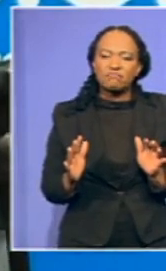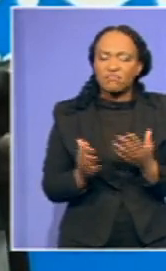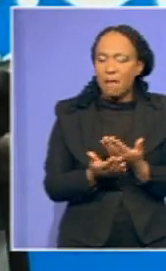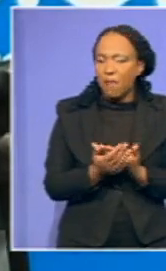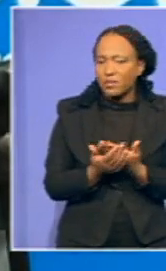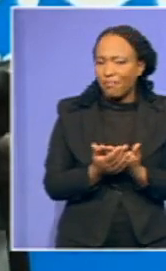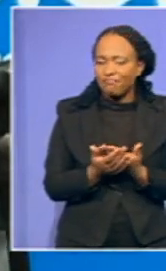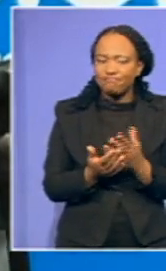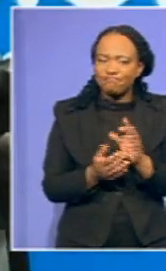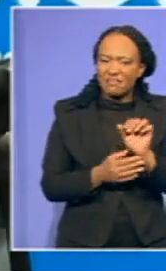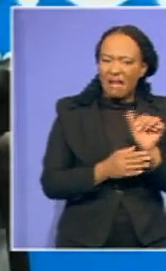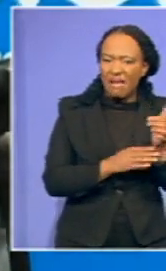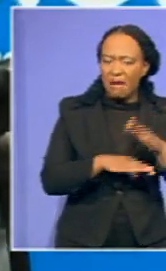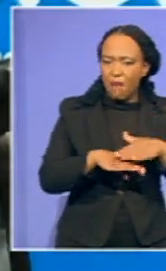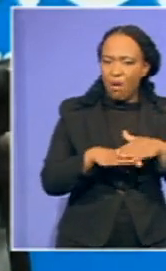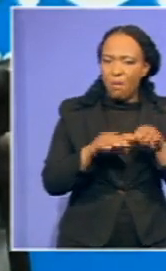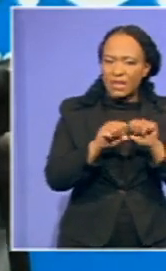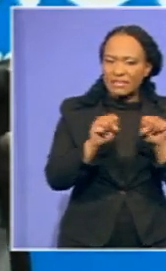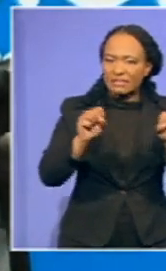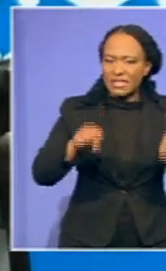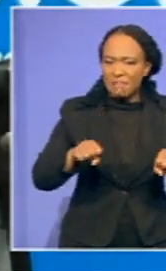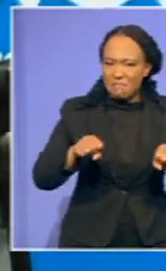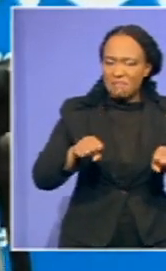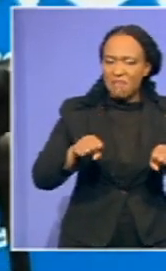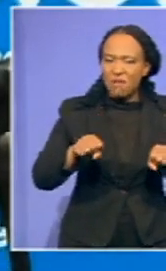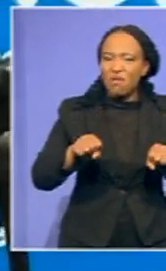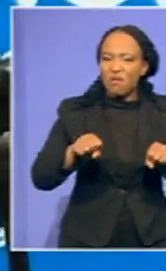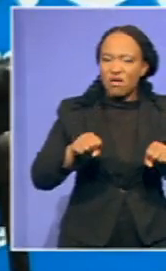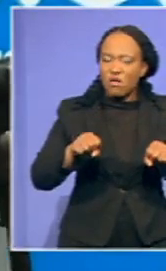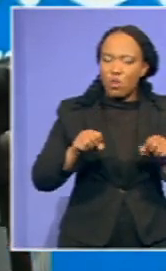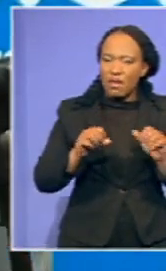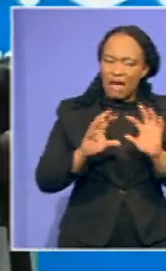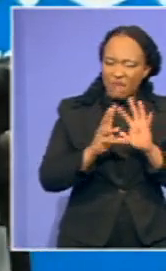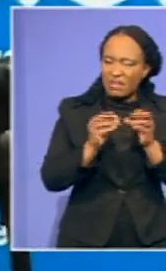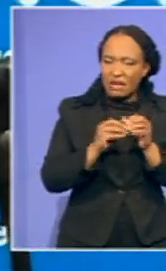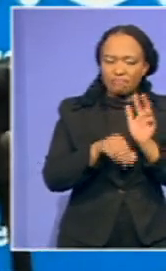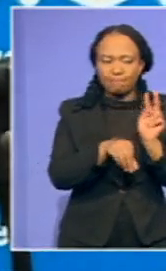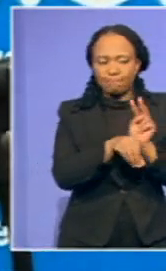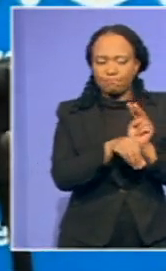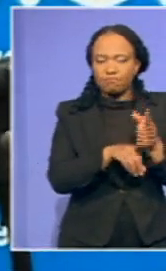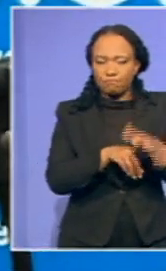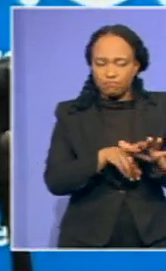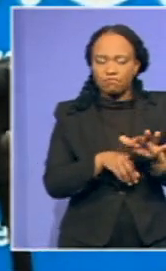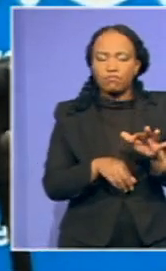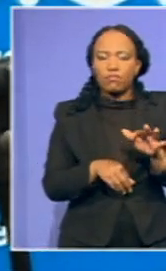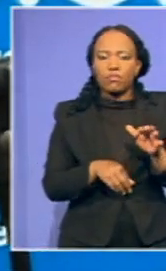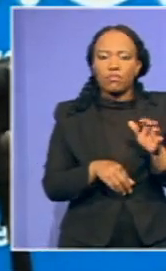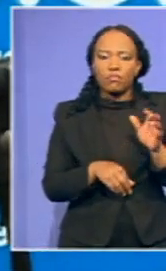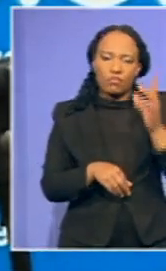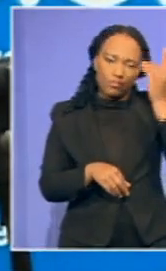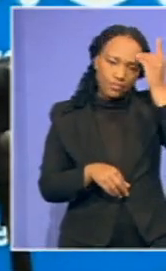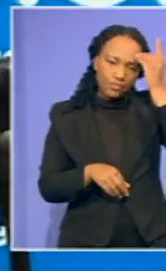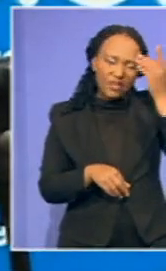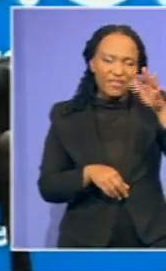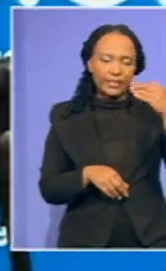further systems, further connections, bypass. We've looked at all of that. We have been approached by eThekwini to